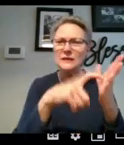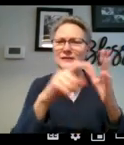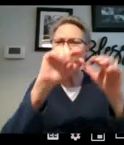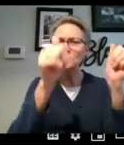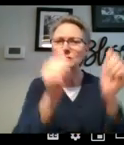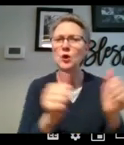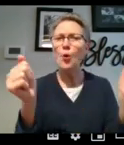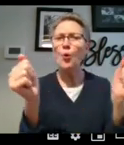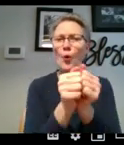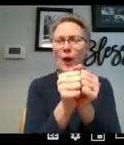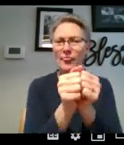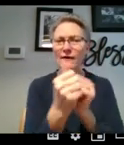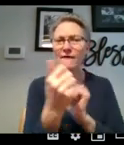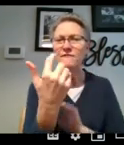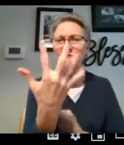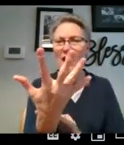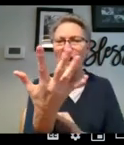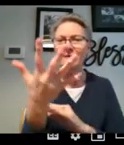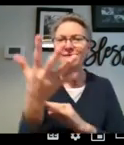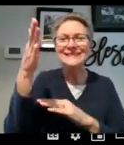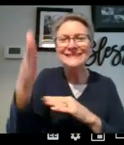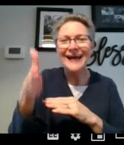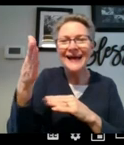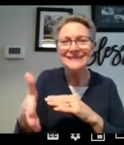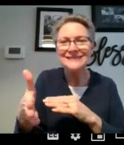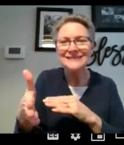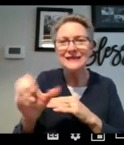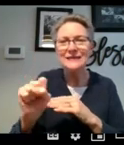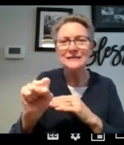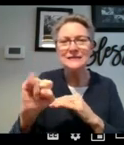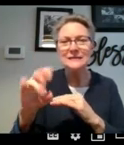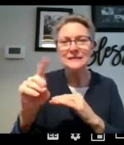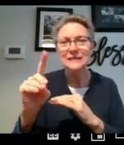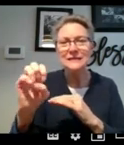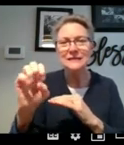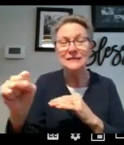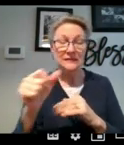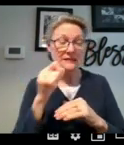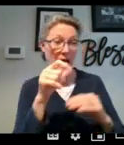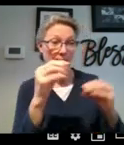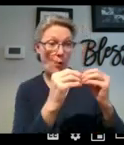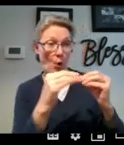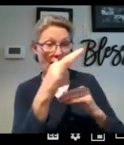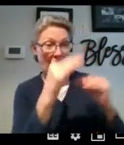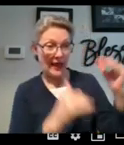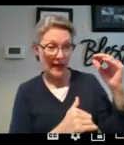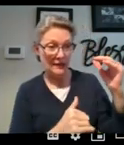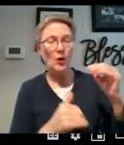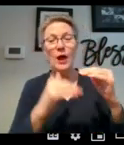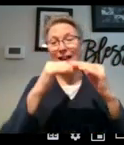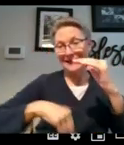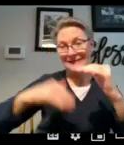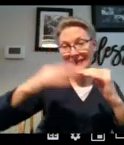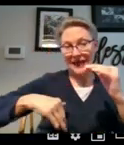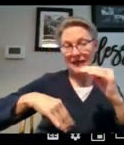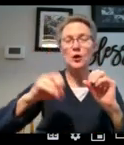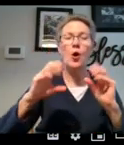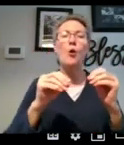with 5 sides? So this is not a fewer than or greater than. This is shapes